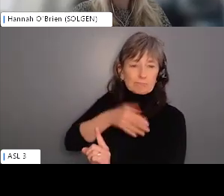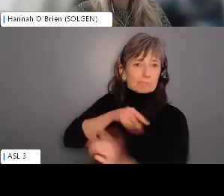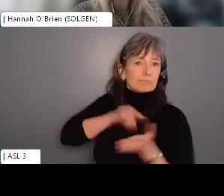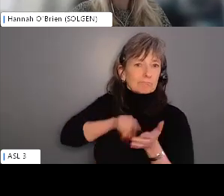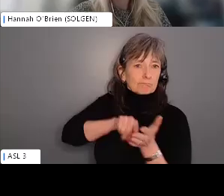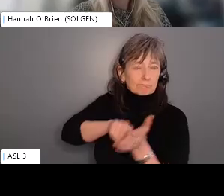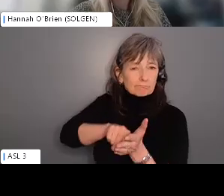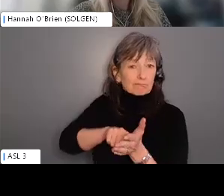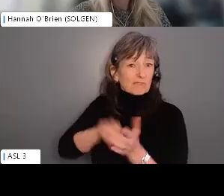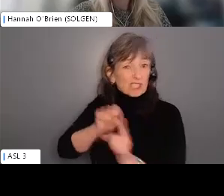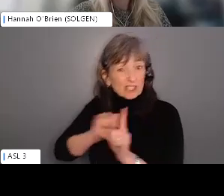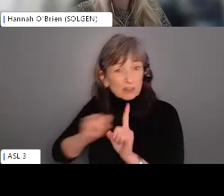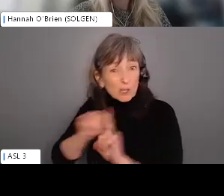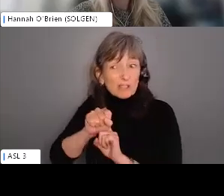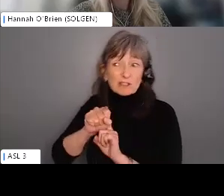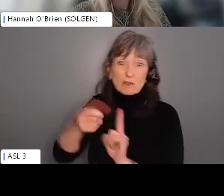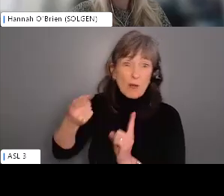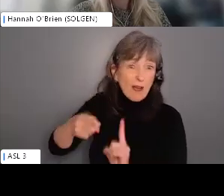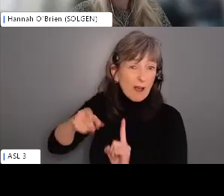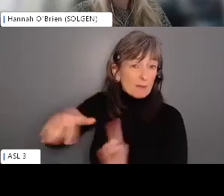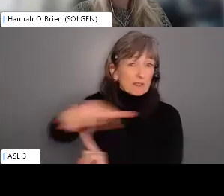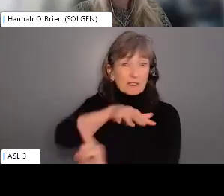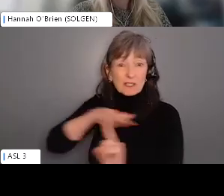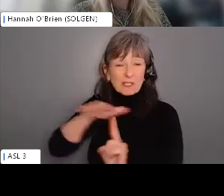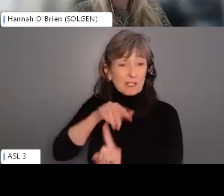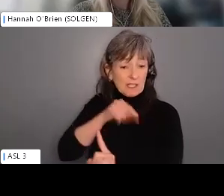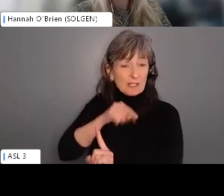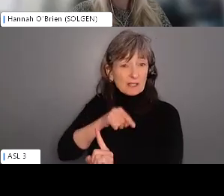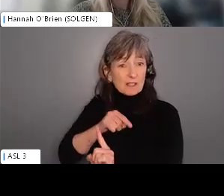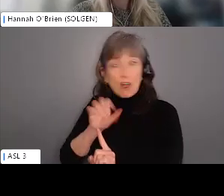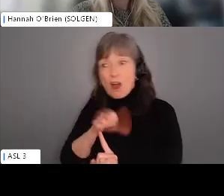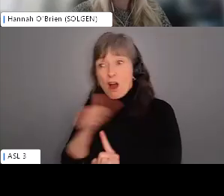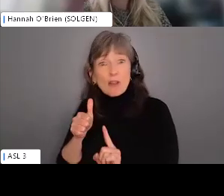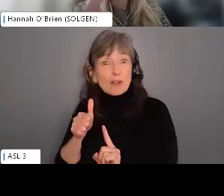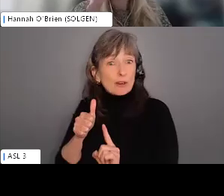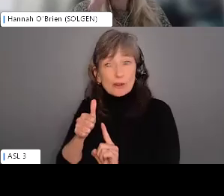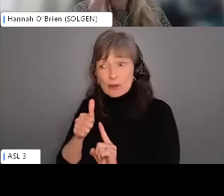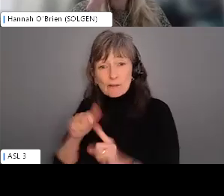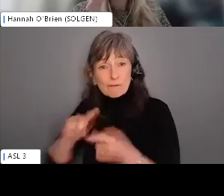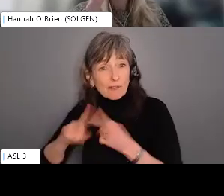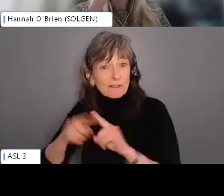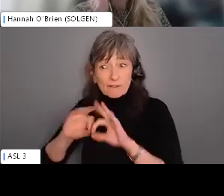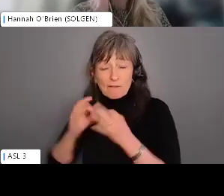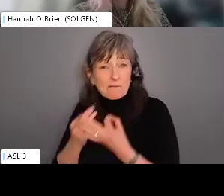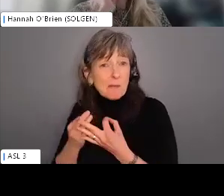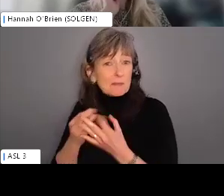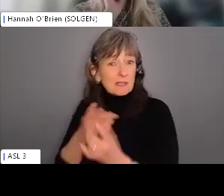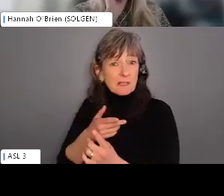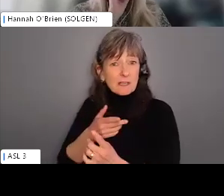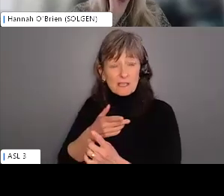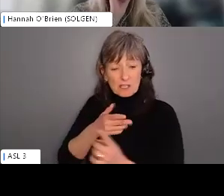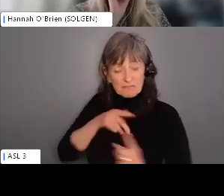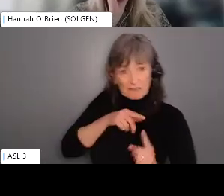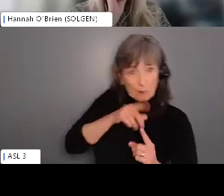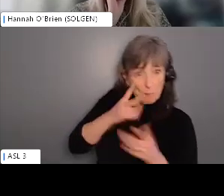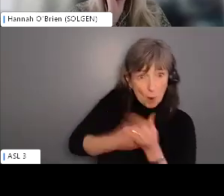circumstances and conduct of the perpetrators, victims, and the respective families, friends, colleagues. They're looking